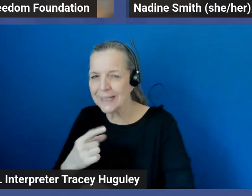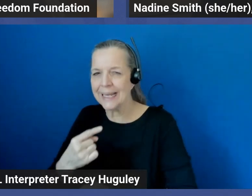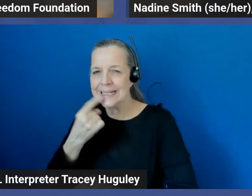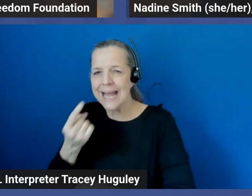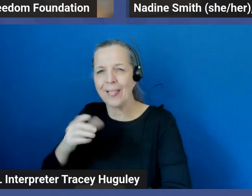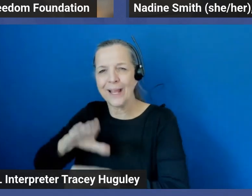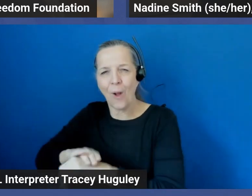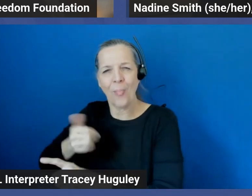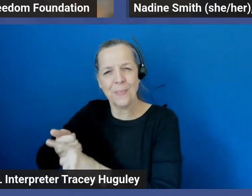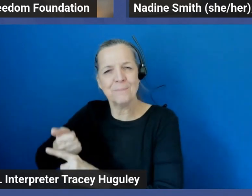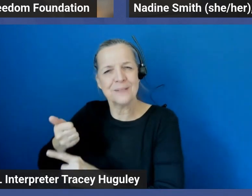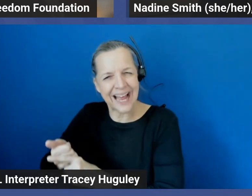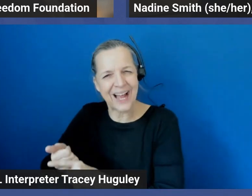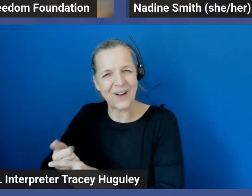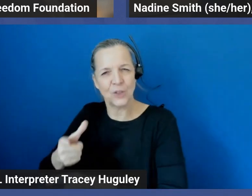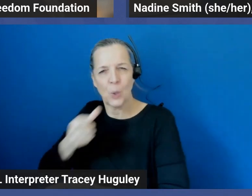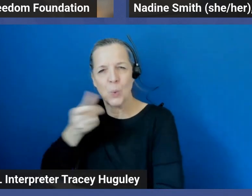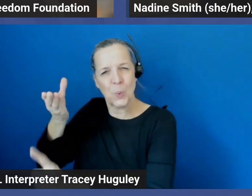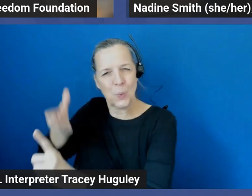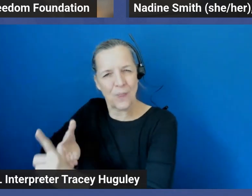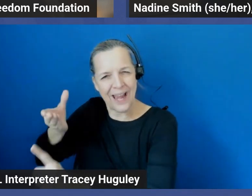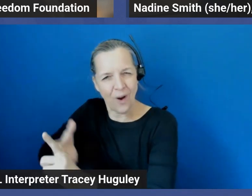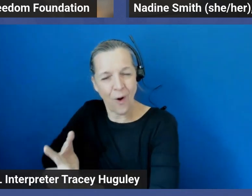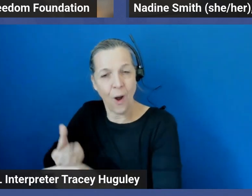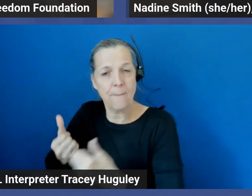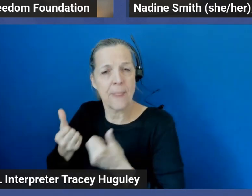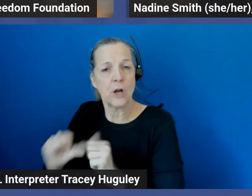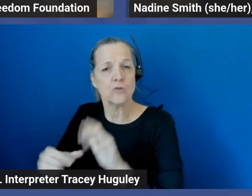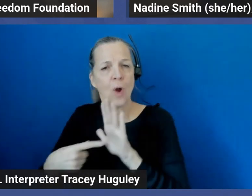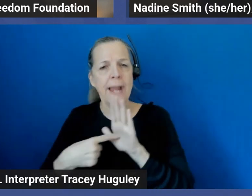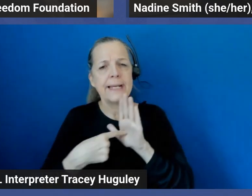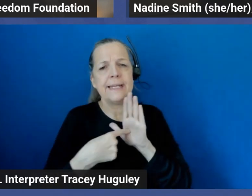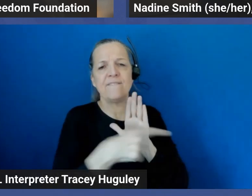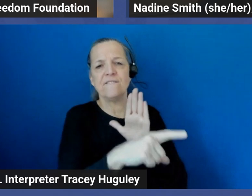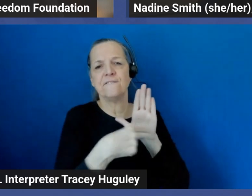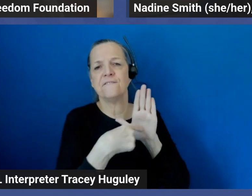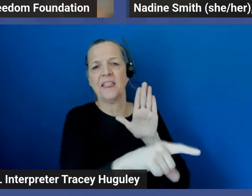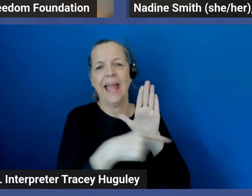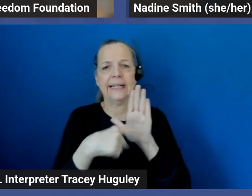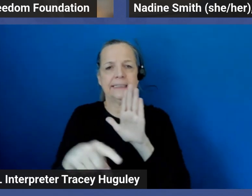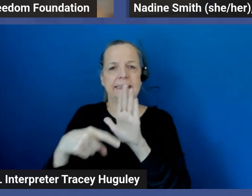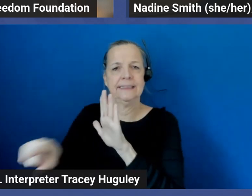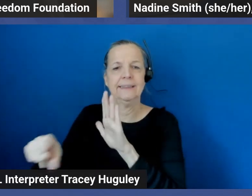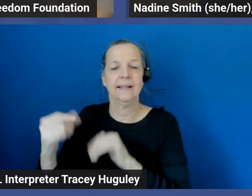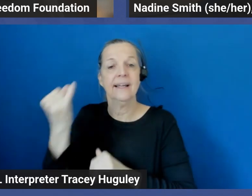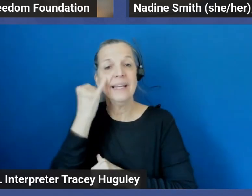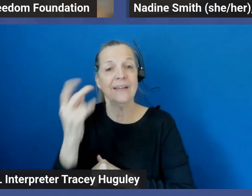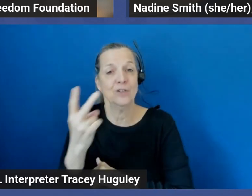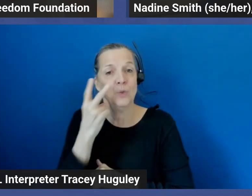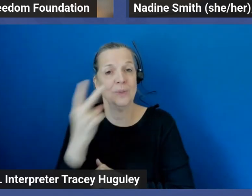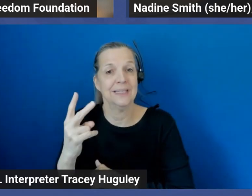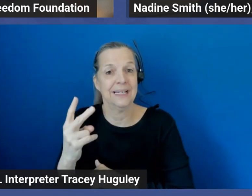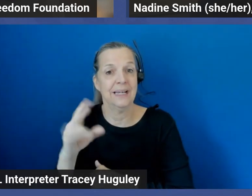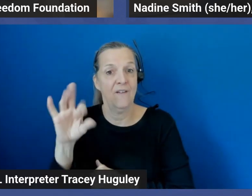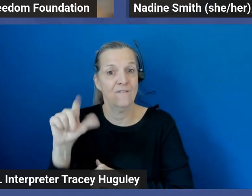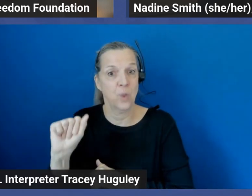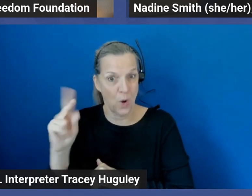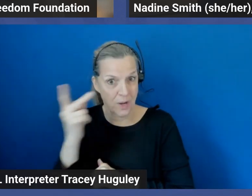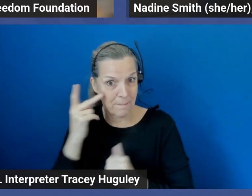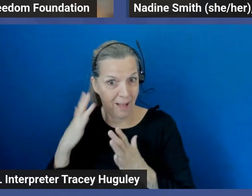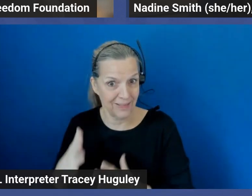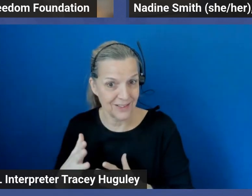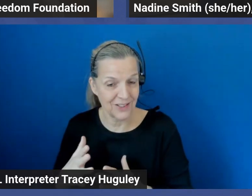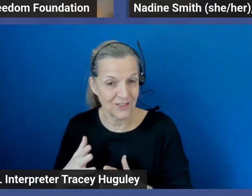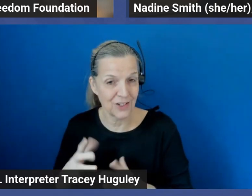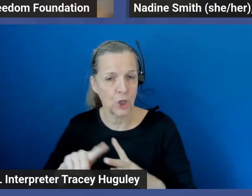It's always a way of deflecting. You pretty much, if you see a Florida politician, this is probably true elsewhere,